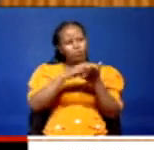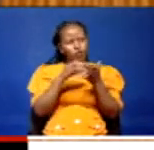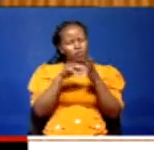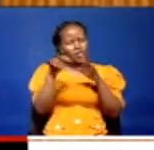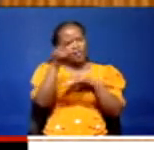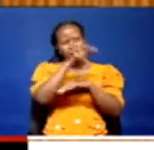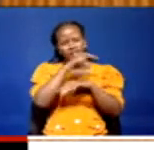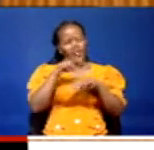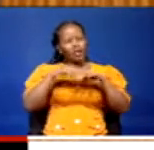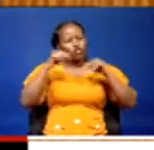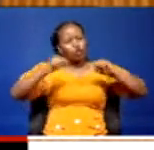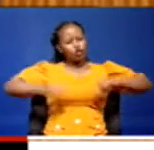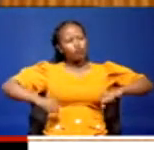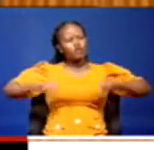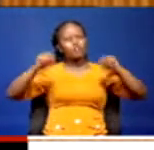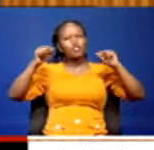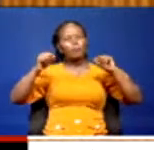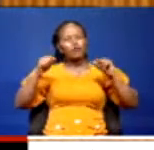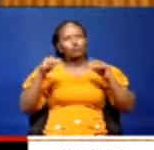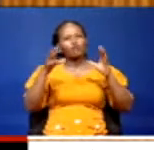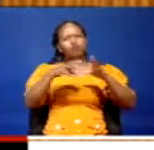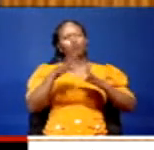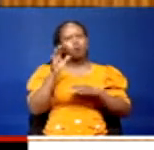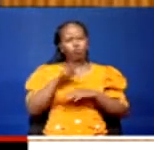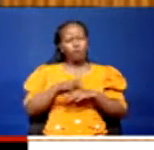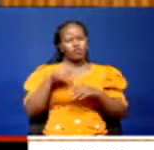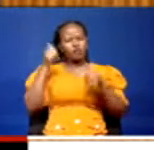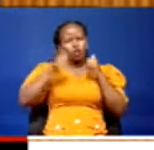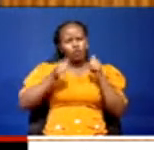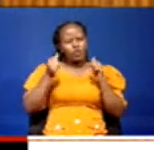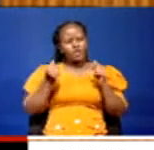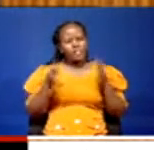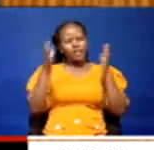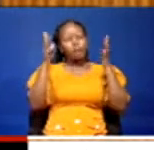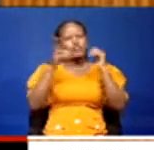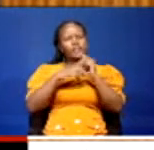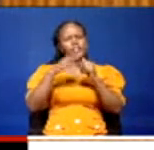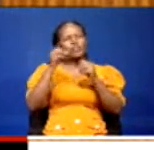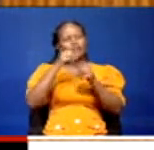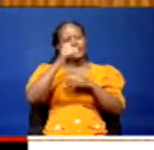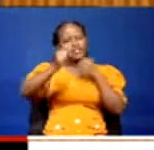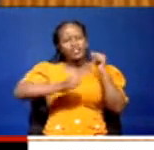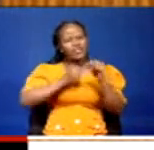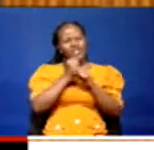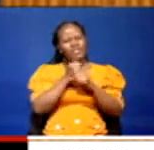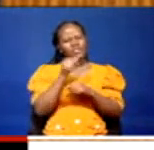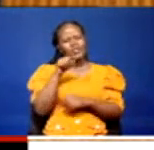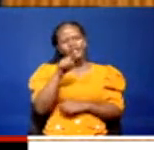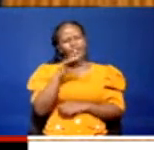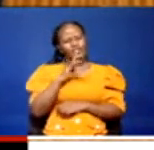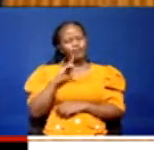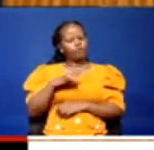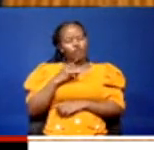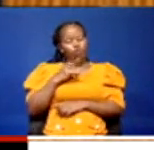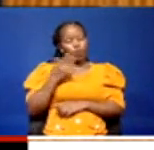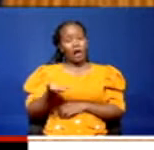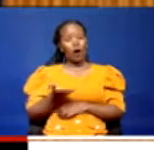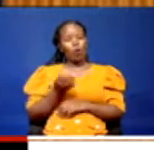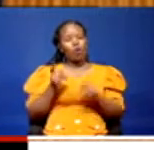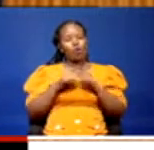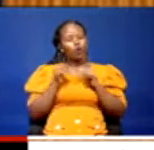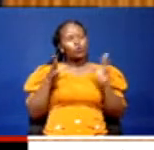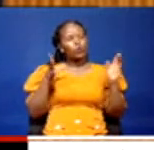Maendeleo ya Wanawake, which just marked its 70th anniversary. How does it feel, and what major milestones